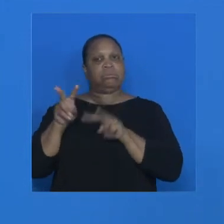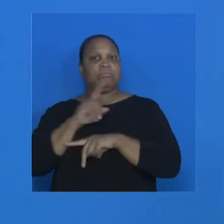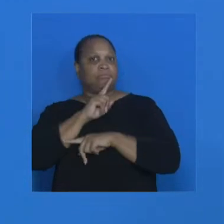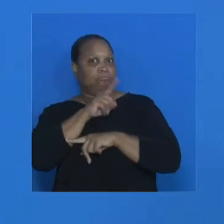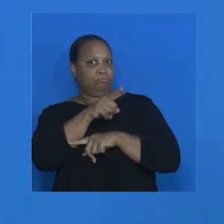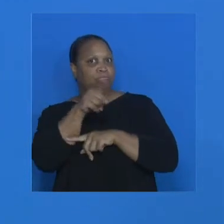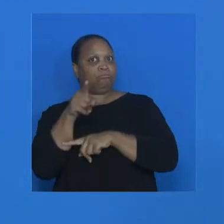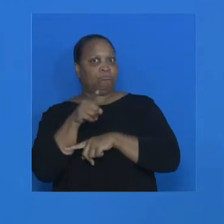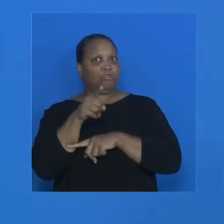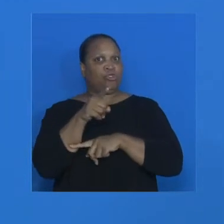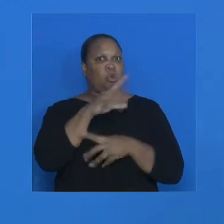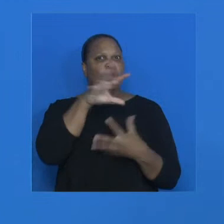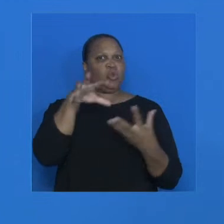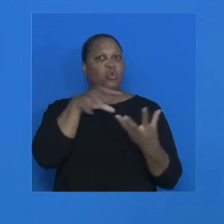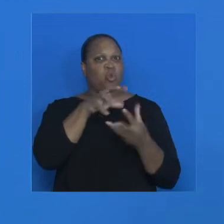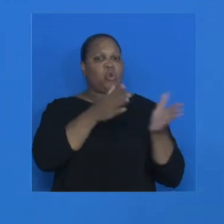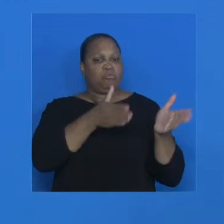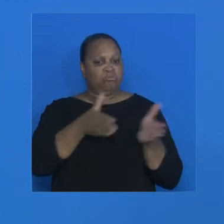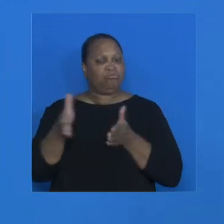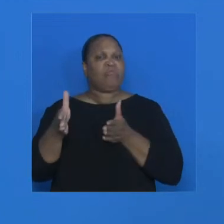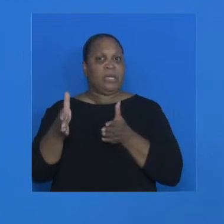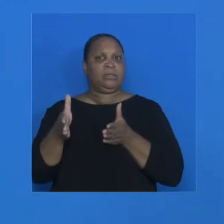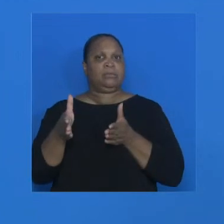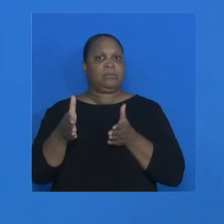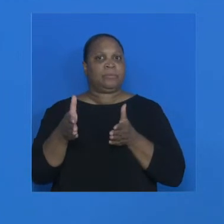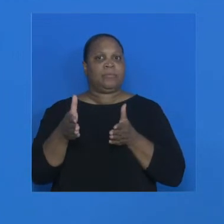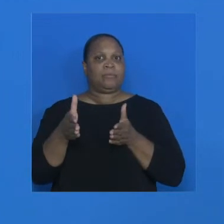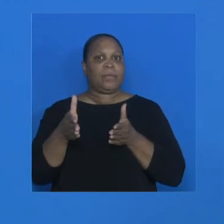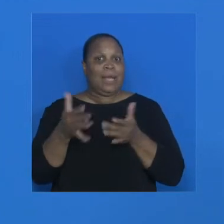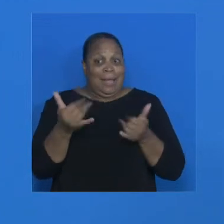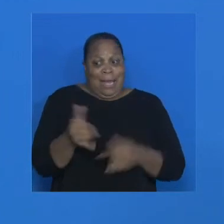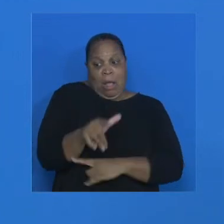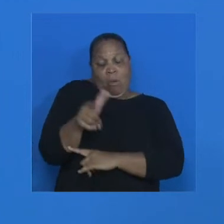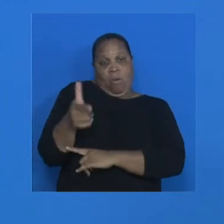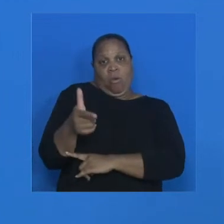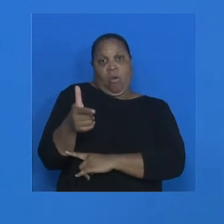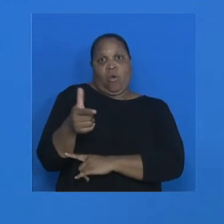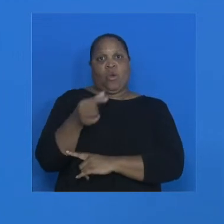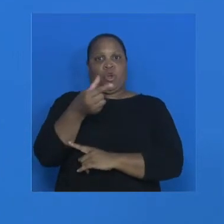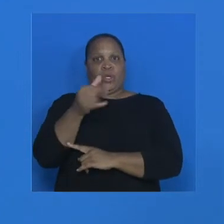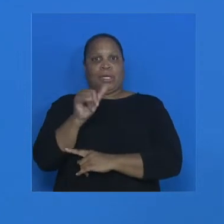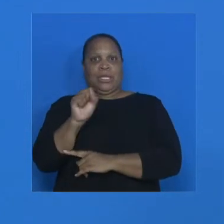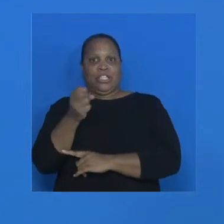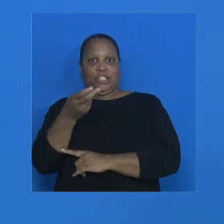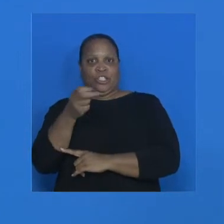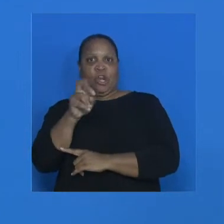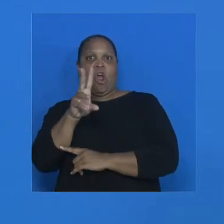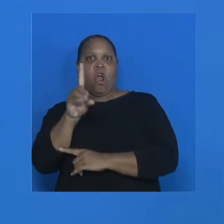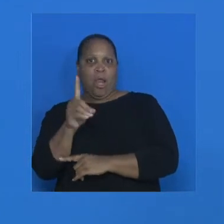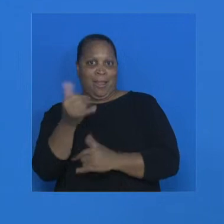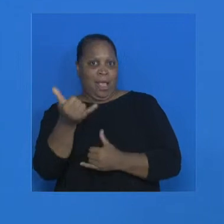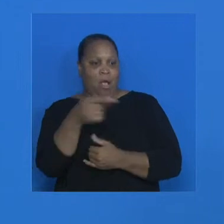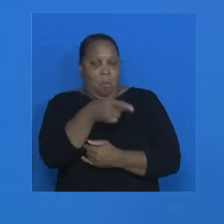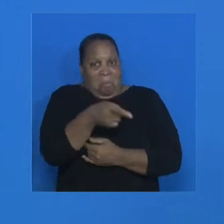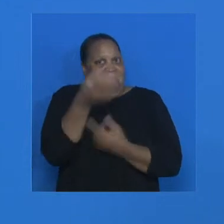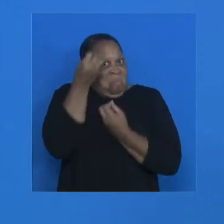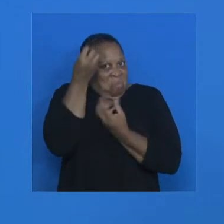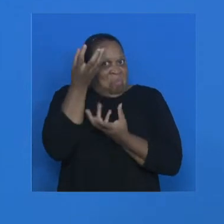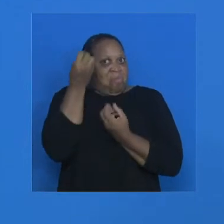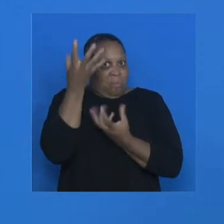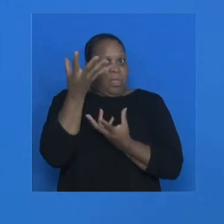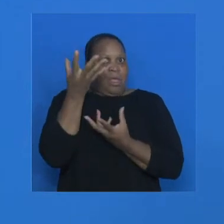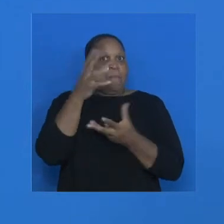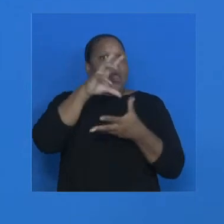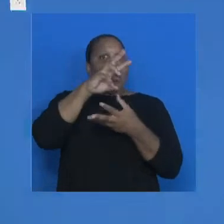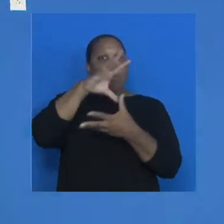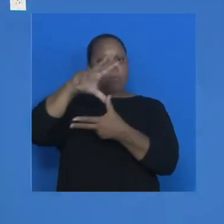they are storm ready. At this time, I will turn it over to Dr. Gishard so that he can provide you with the latest weather